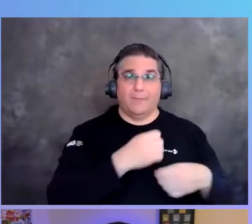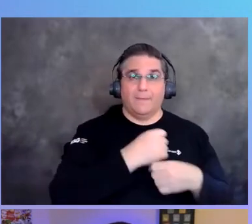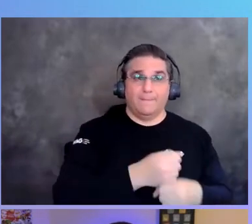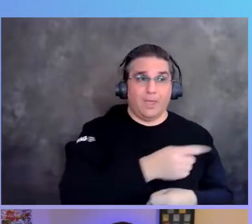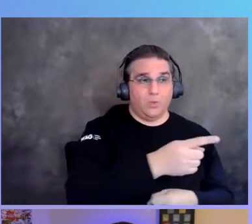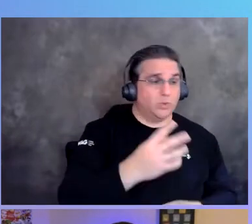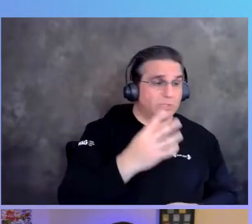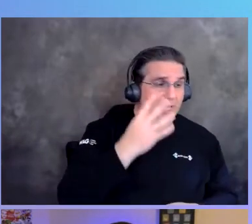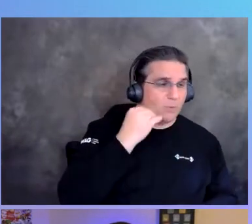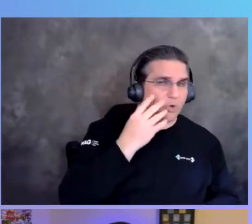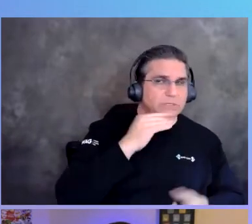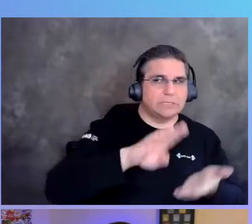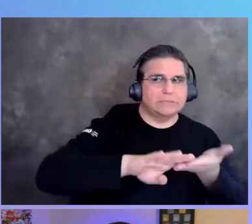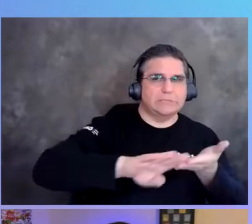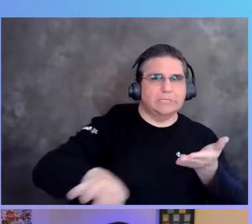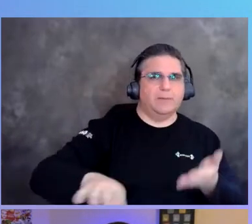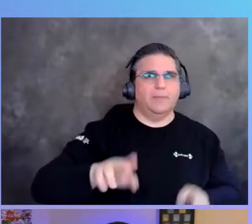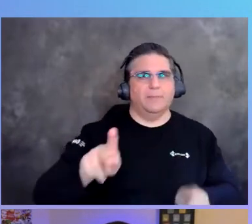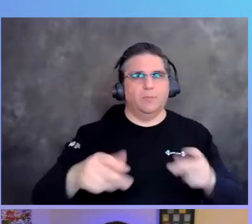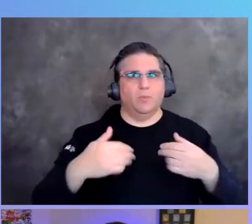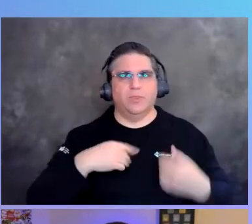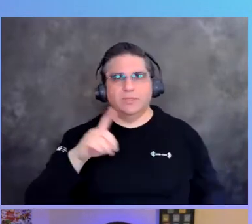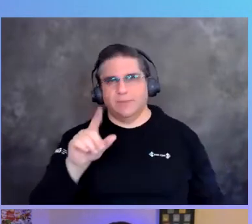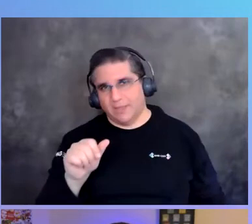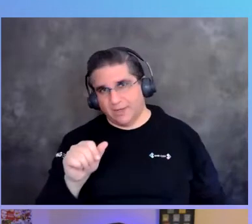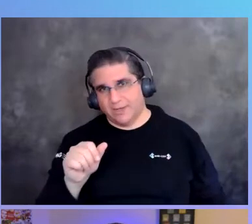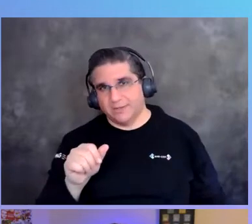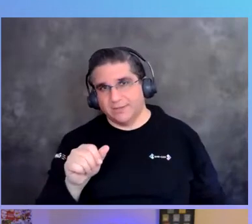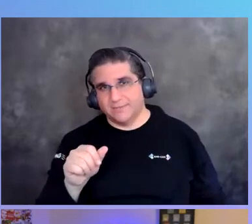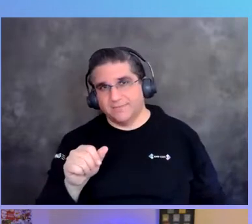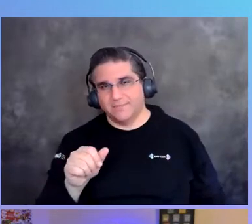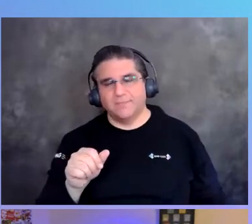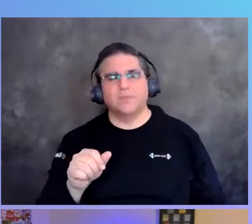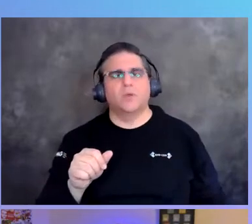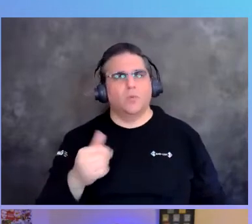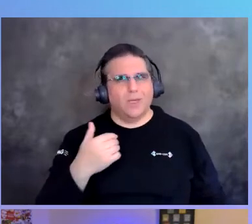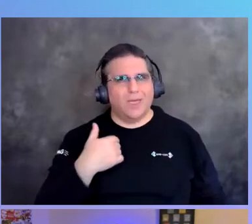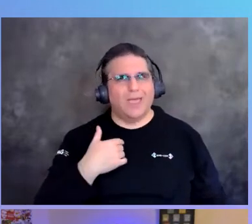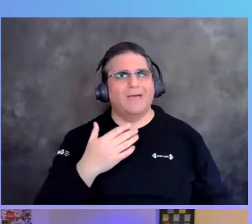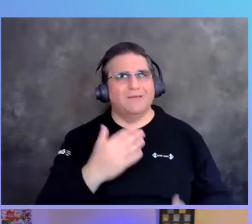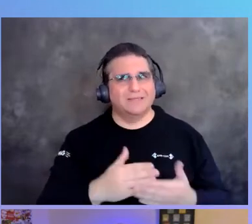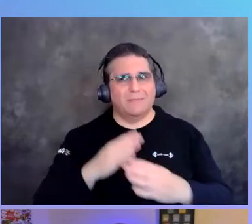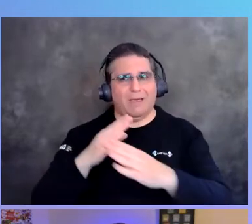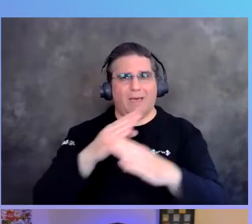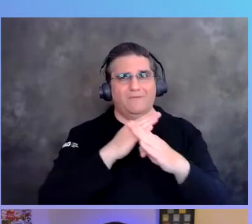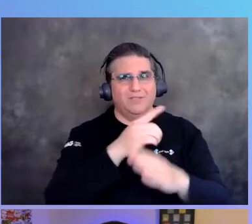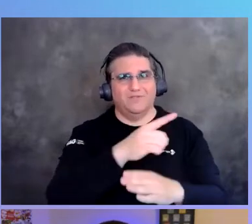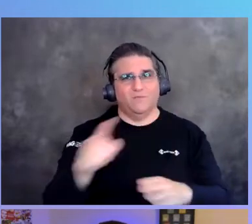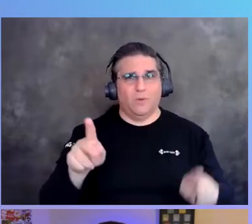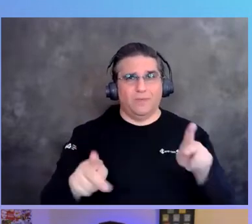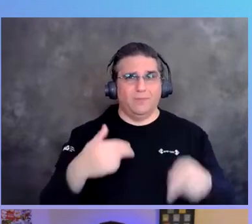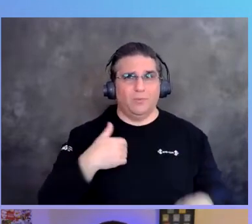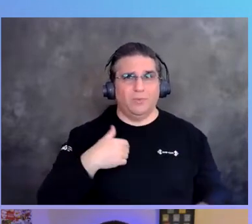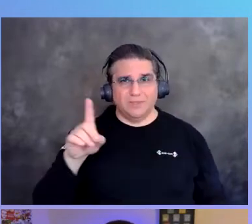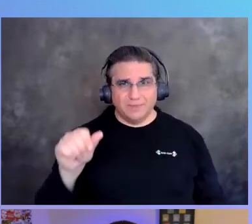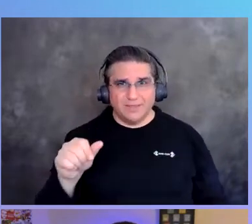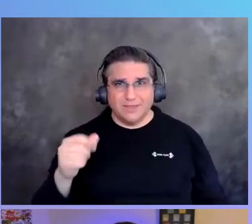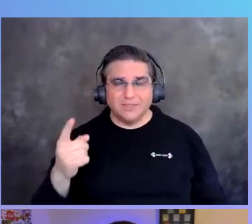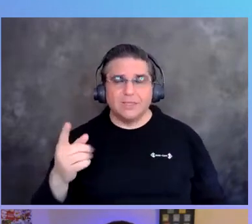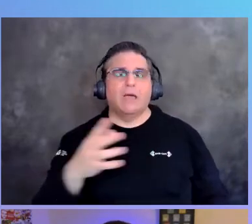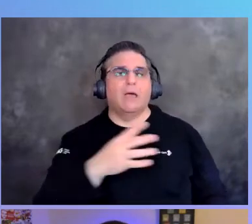largely exclude disabled people from them. Besides the obvious barriers this creates for disabled people, this also can result